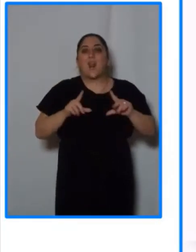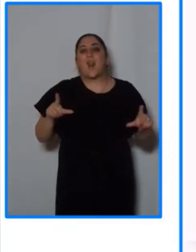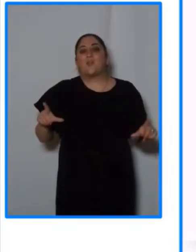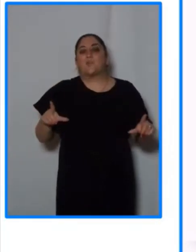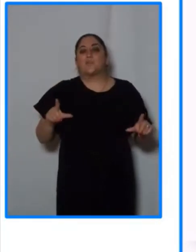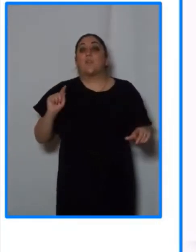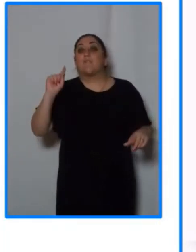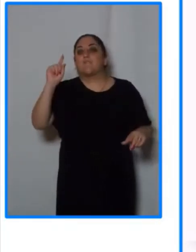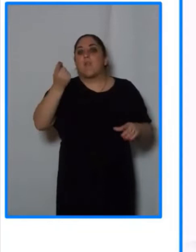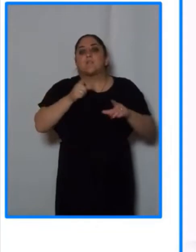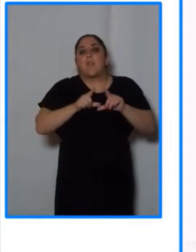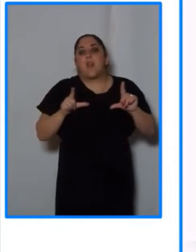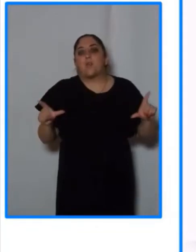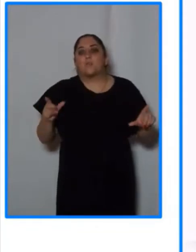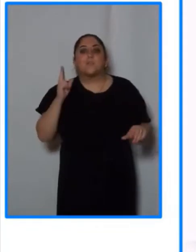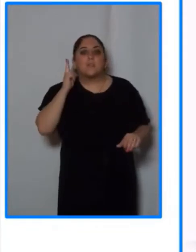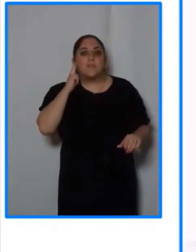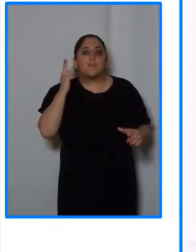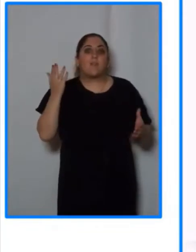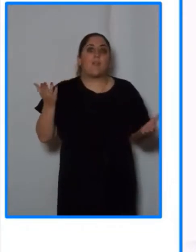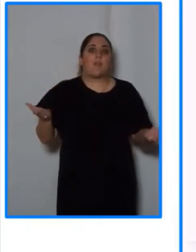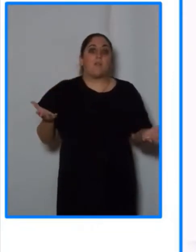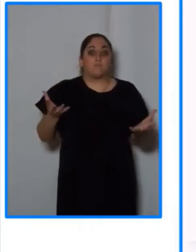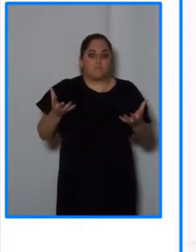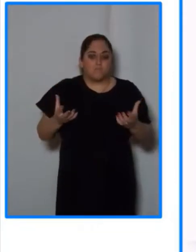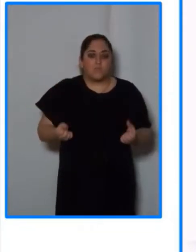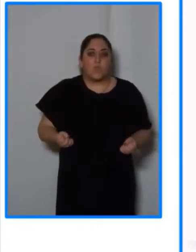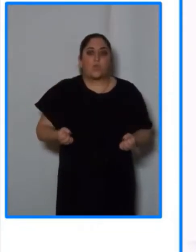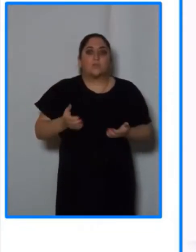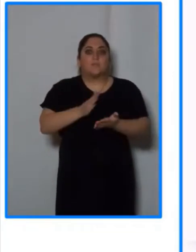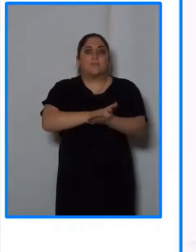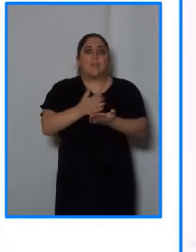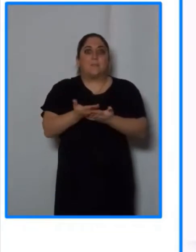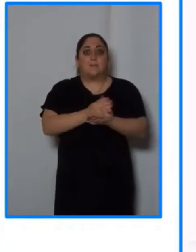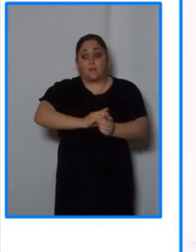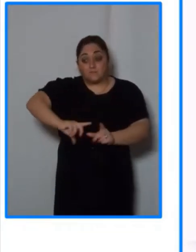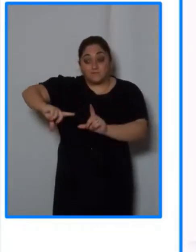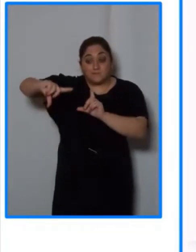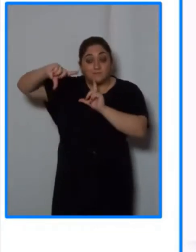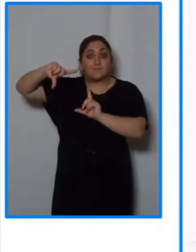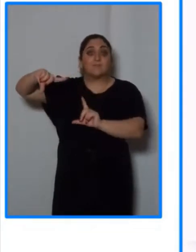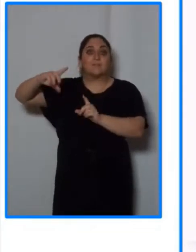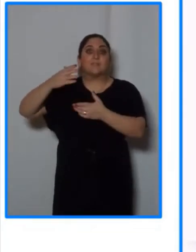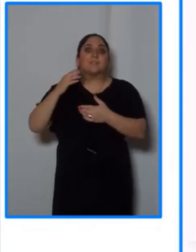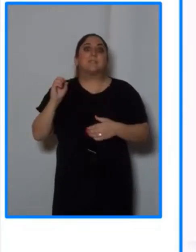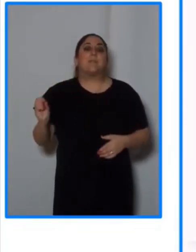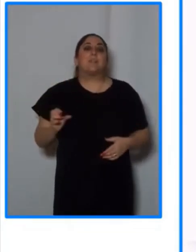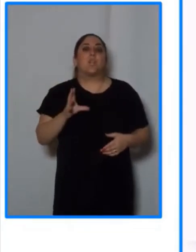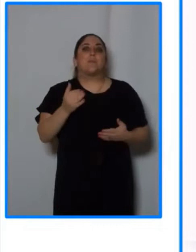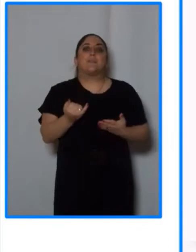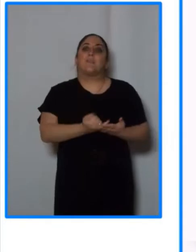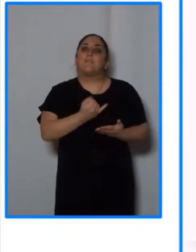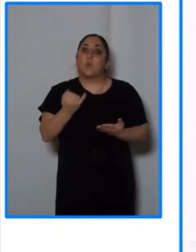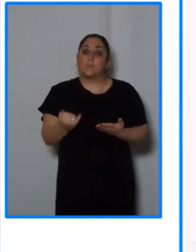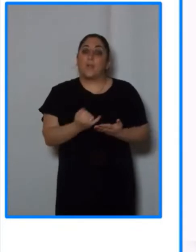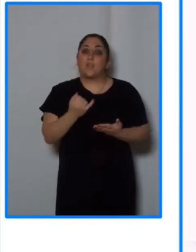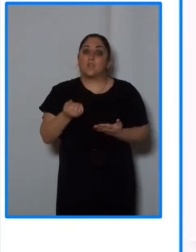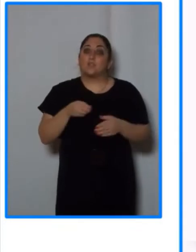of many people with hearing impairments. Sign language interpretation can be beneficial, especially while transmitting live content.